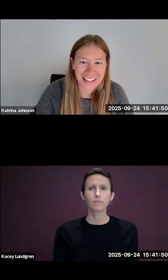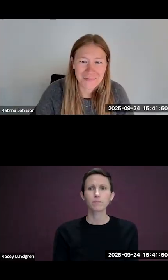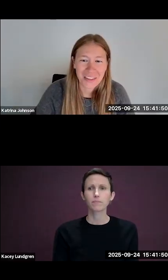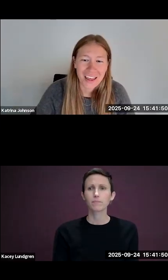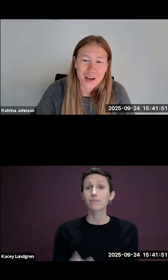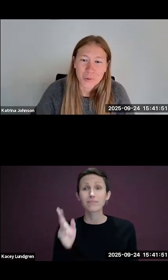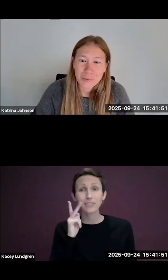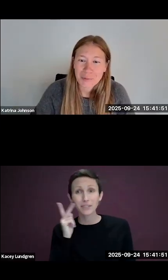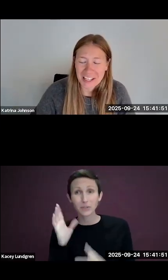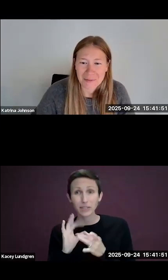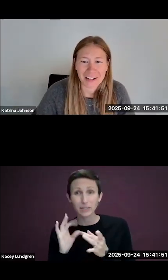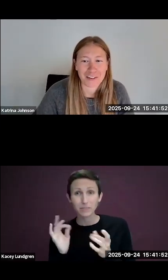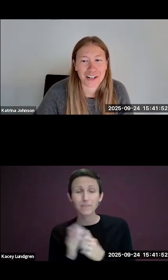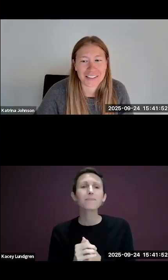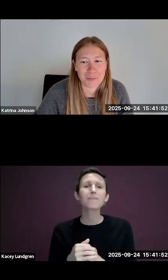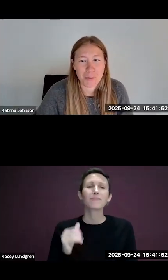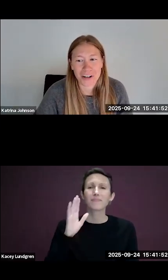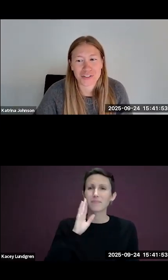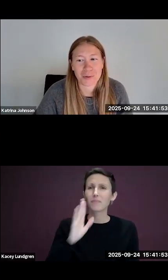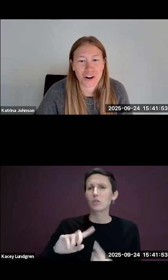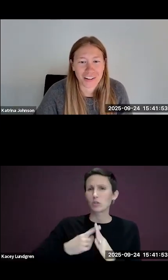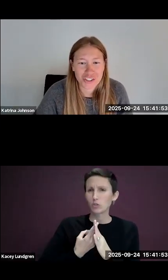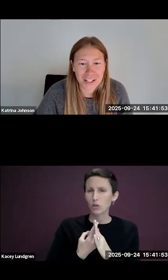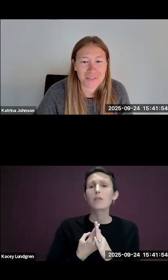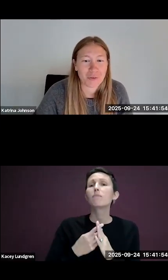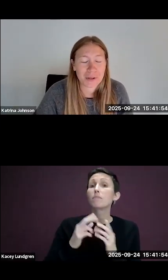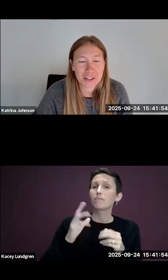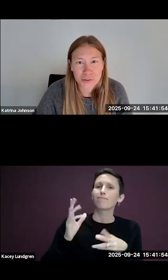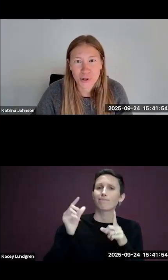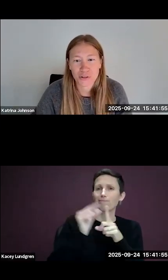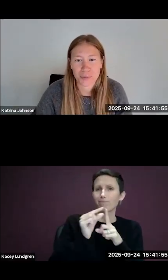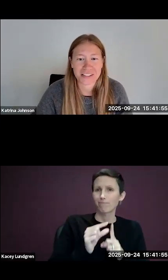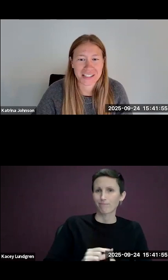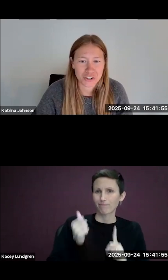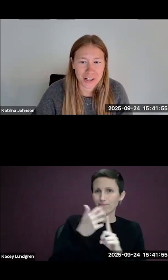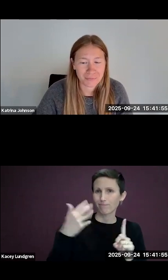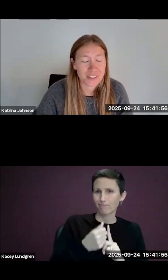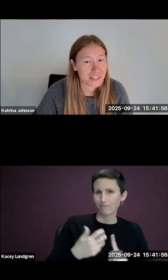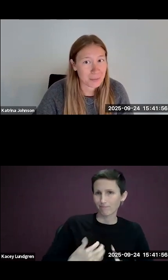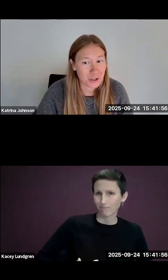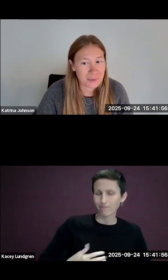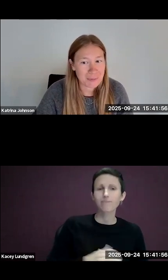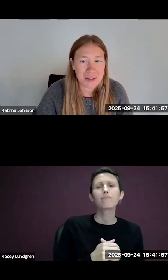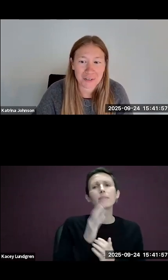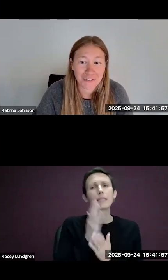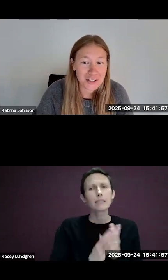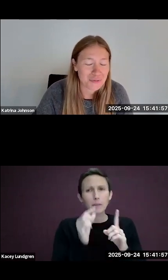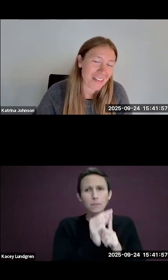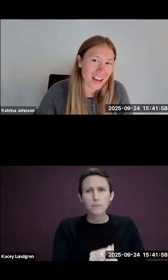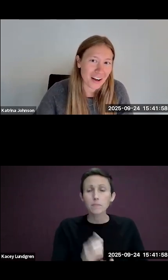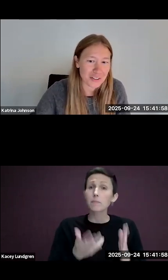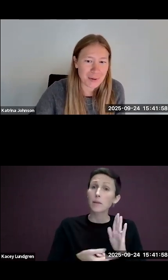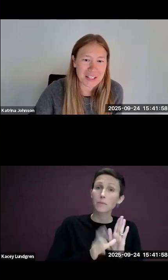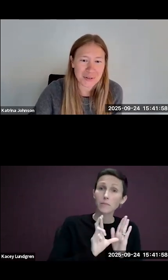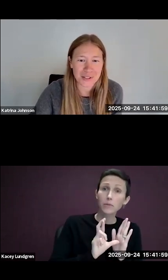Katrina speaking. We will begin by covering some important terminology that will be used throughout the presentation. Some terms may be a